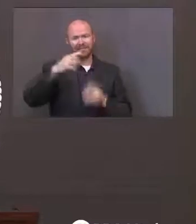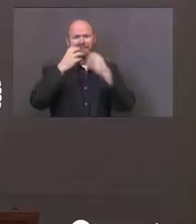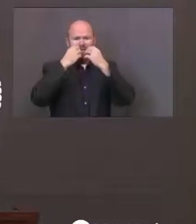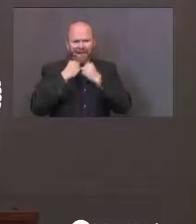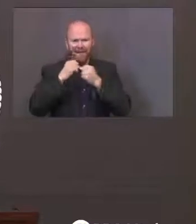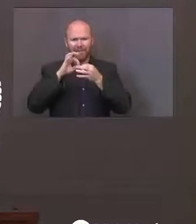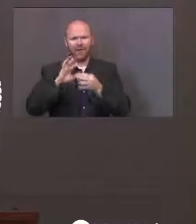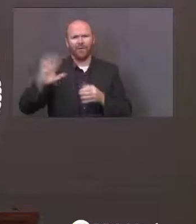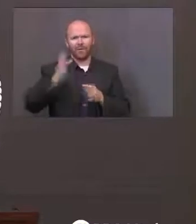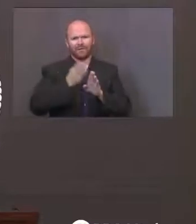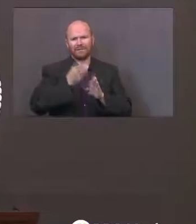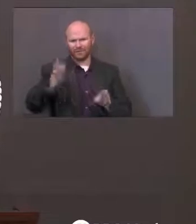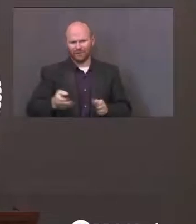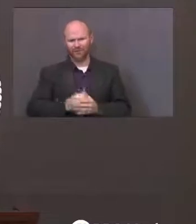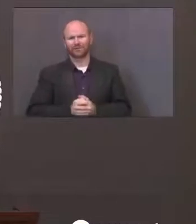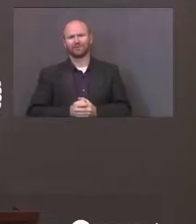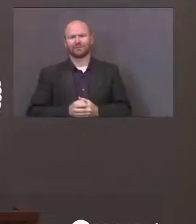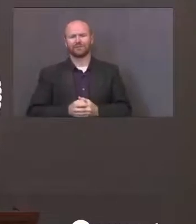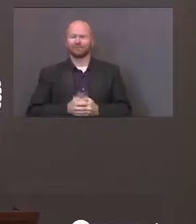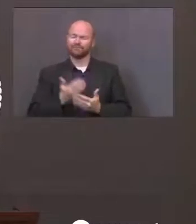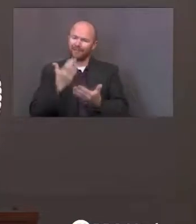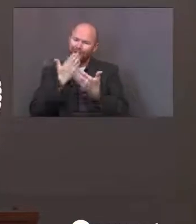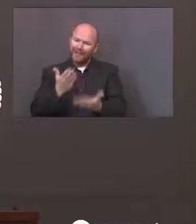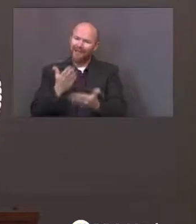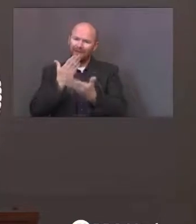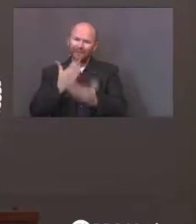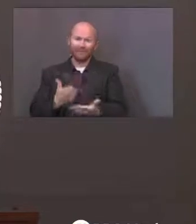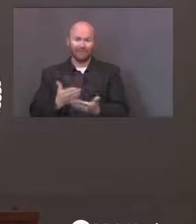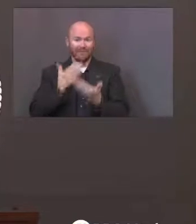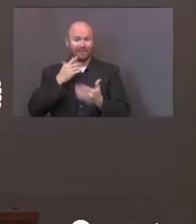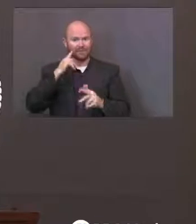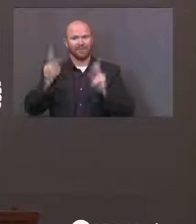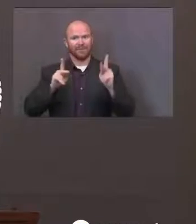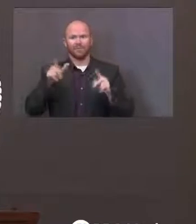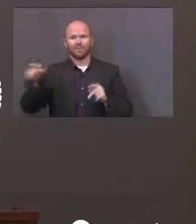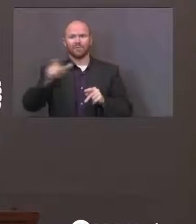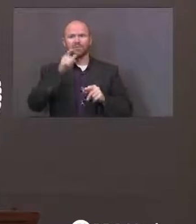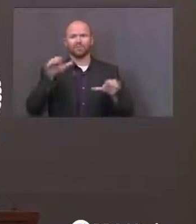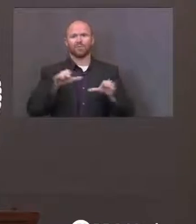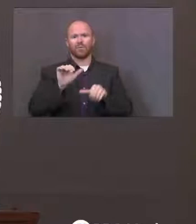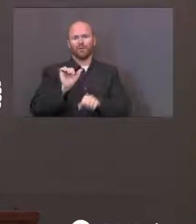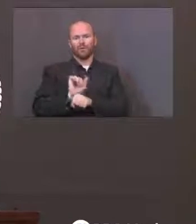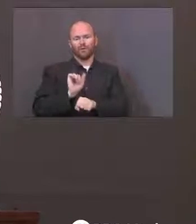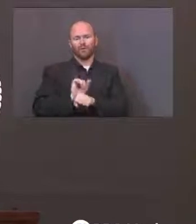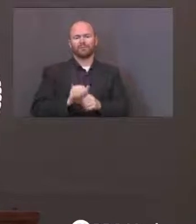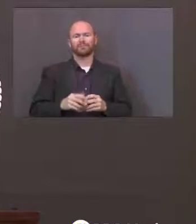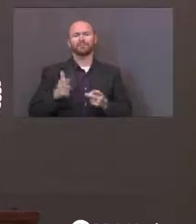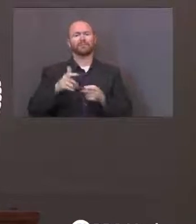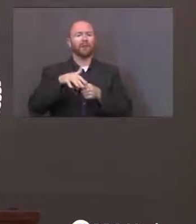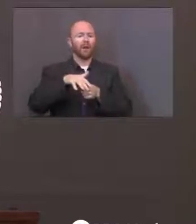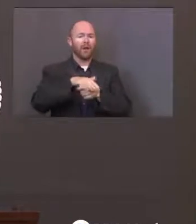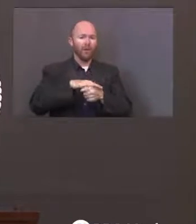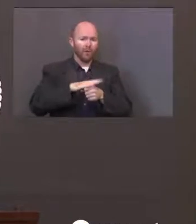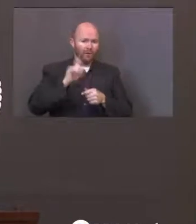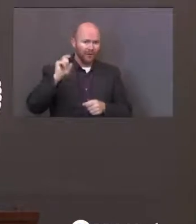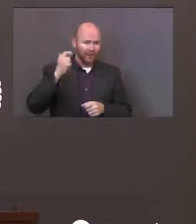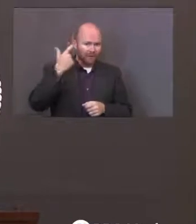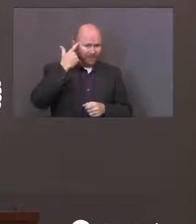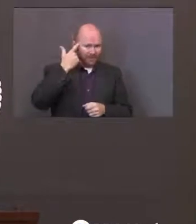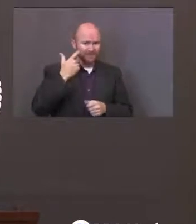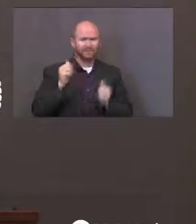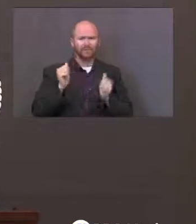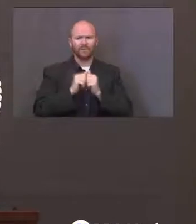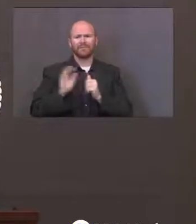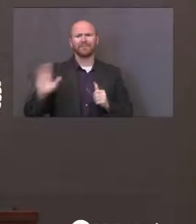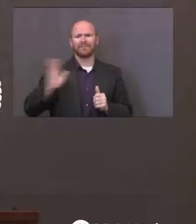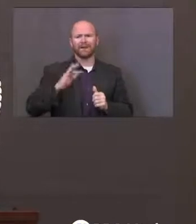demonstrated during these difficult times. So thanks to people that are doing that work. Certainly local governments with